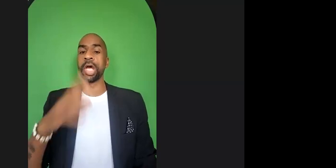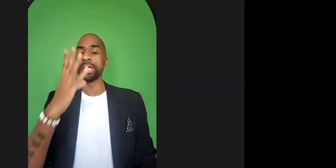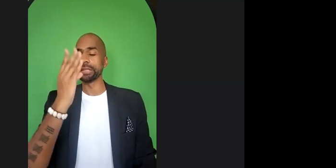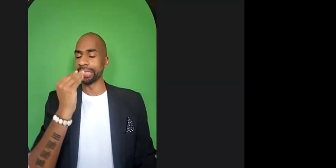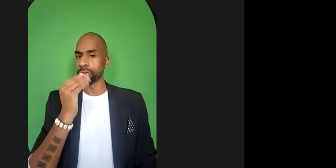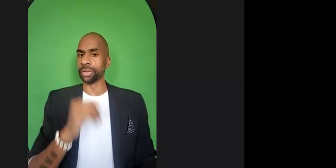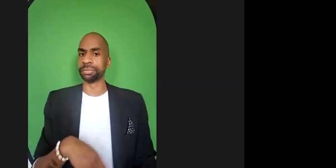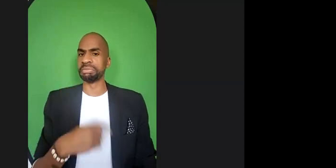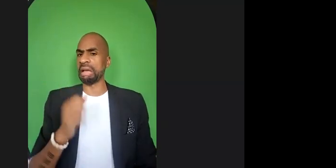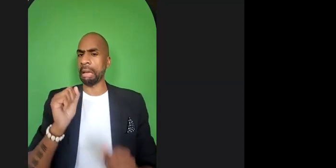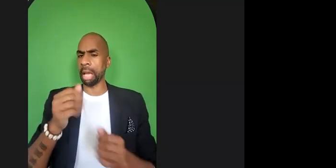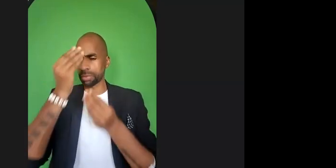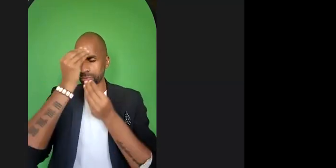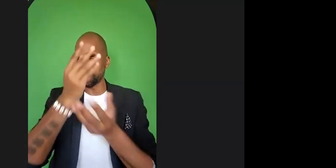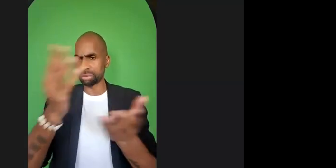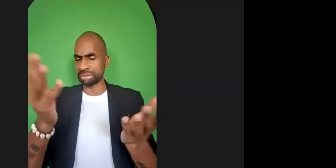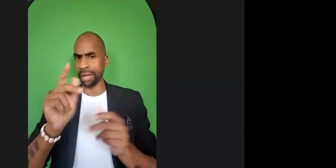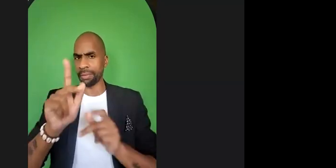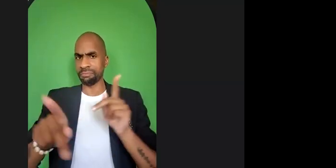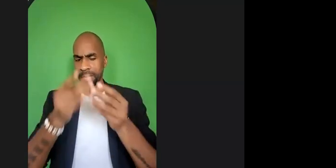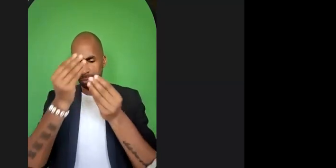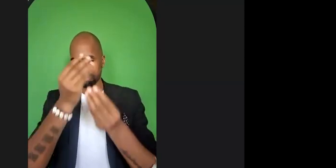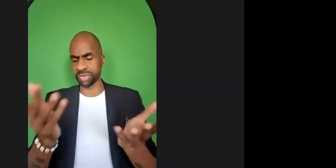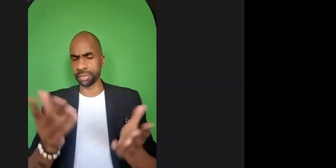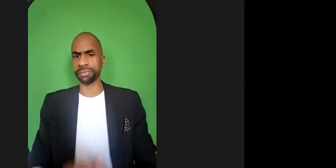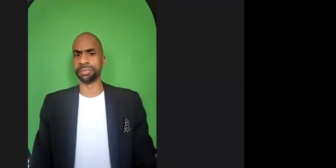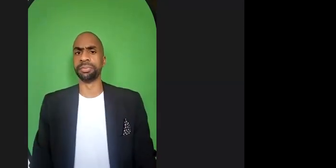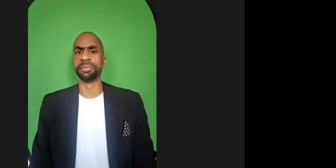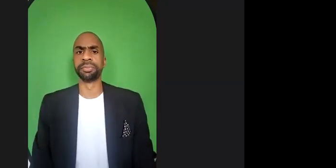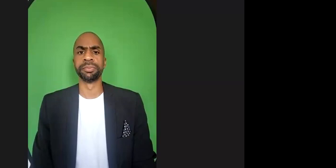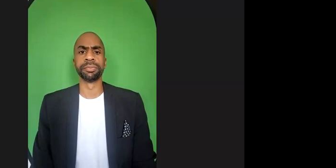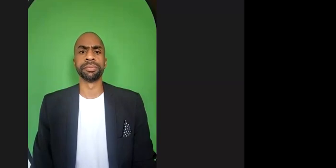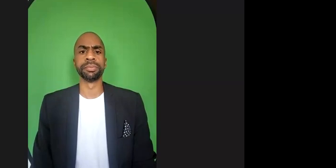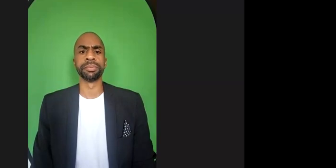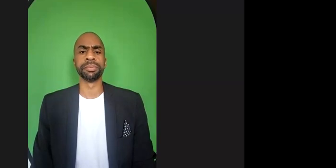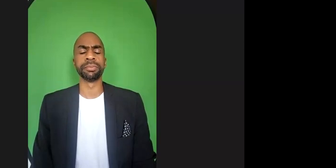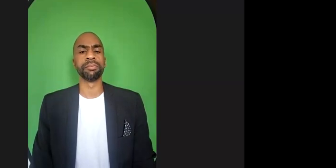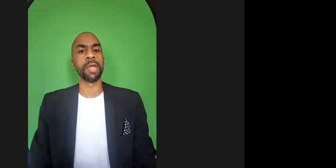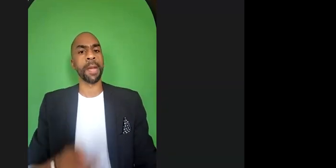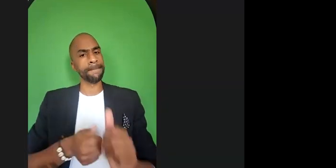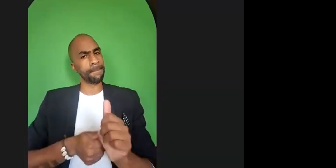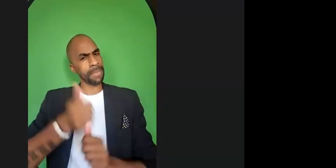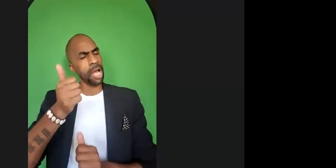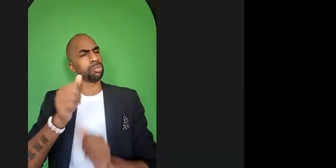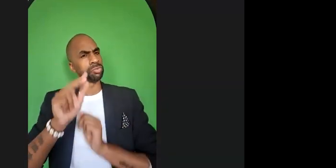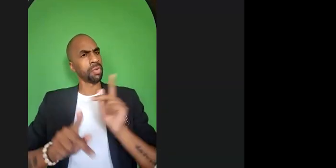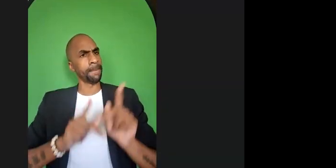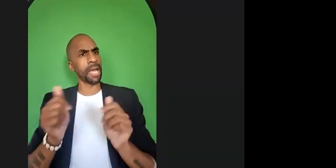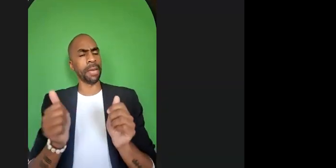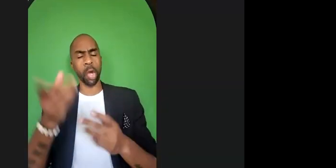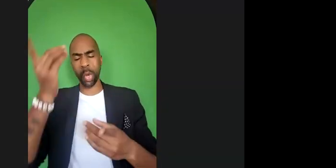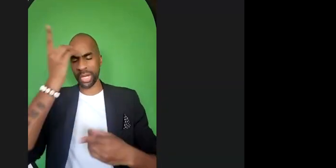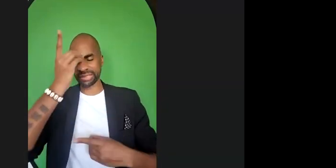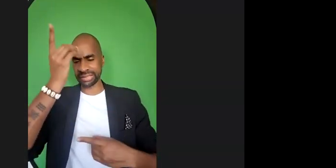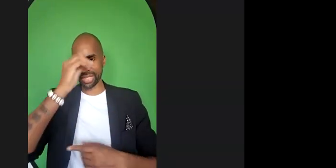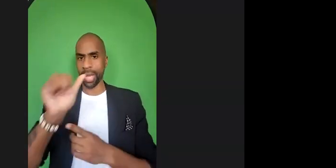phenomenon? Sure. Yeah. I mean, I think the majority of people with ALS really die from